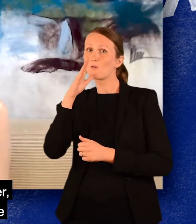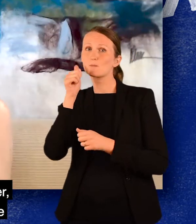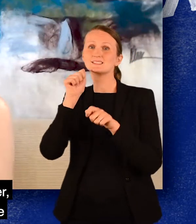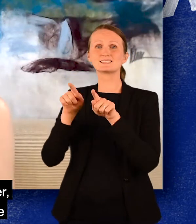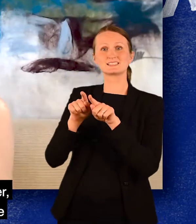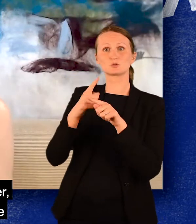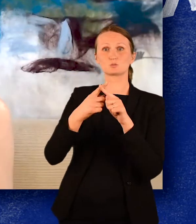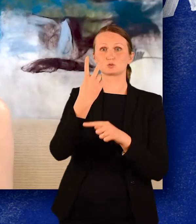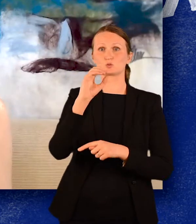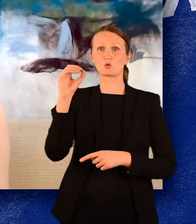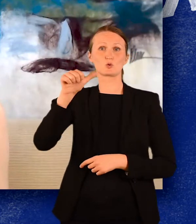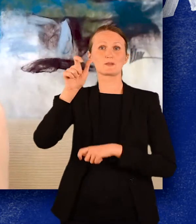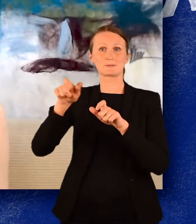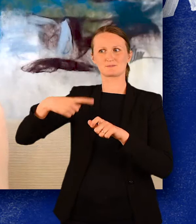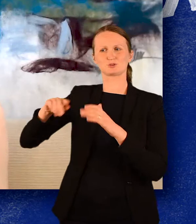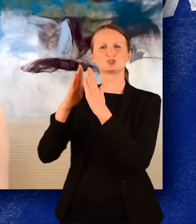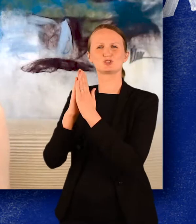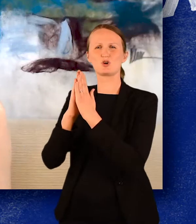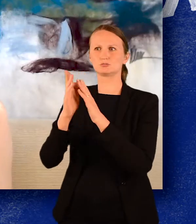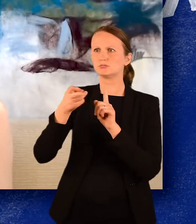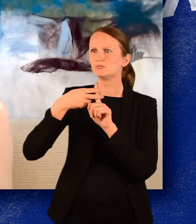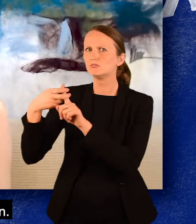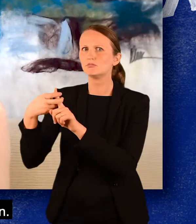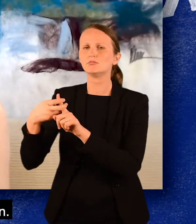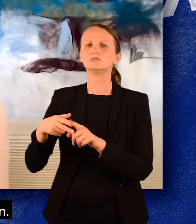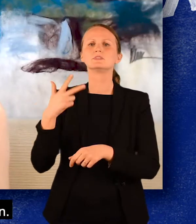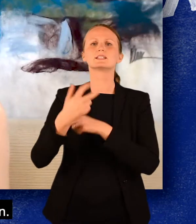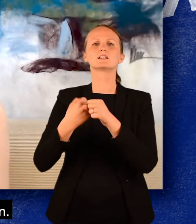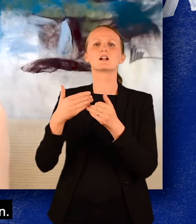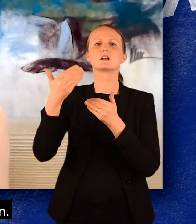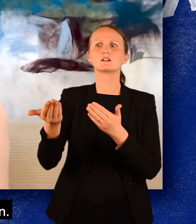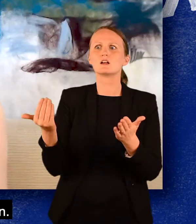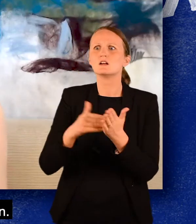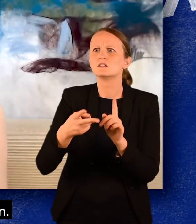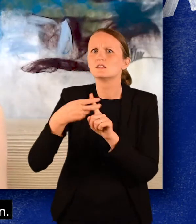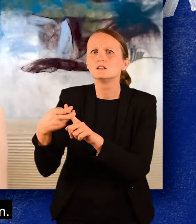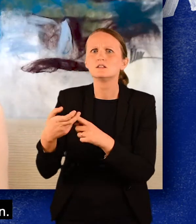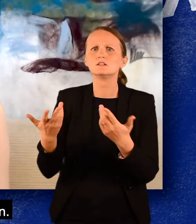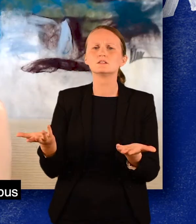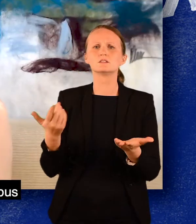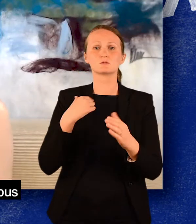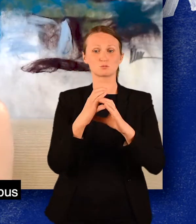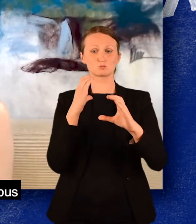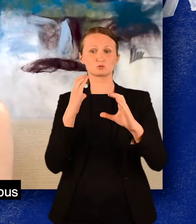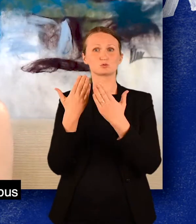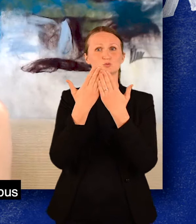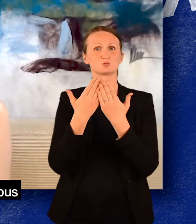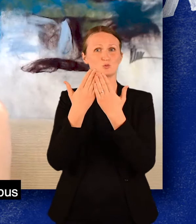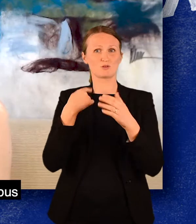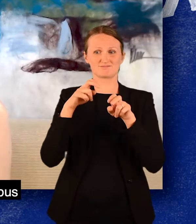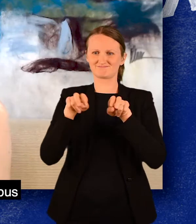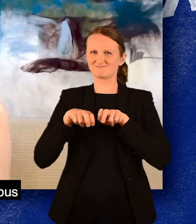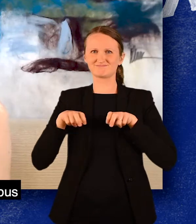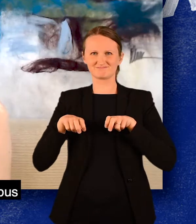and 200 other people while attending church. 3 years, the unthinkable happened again. I was dragged out